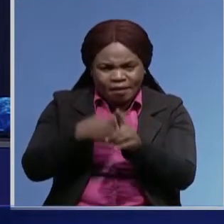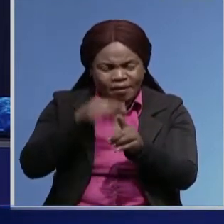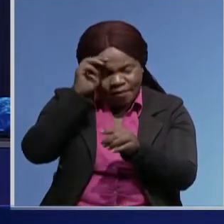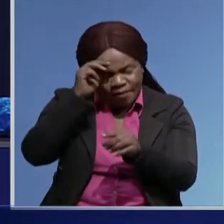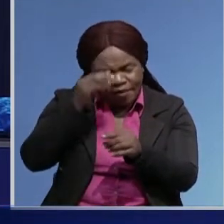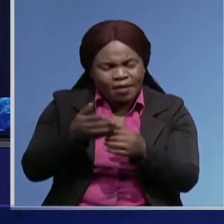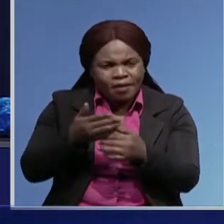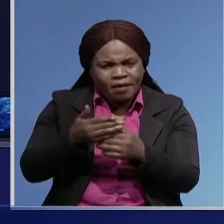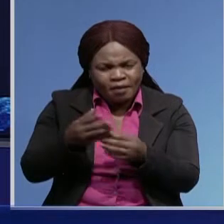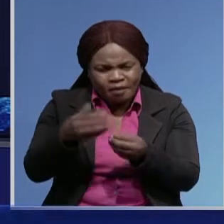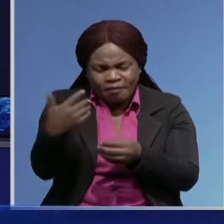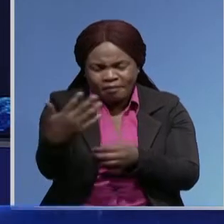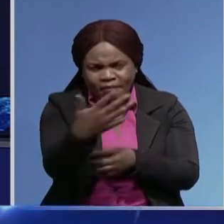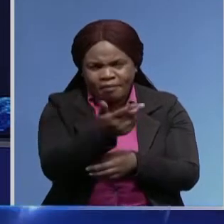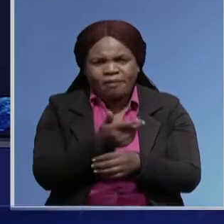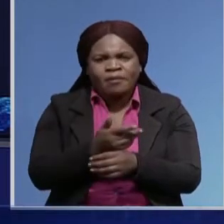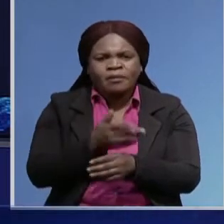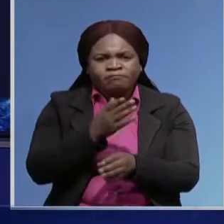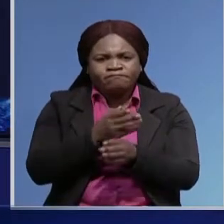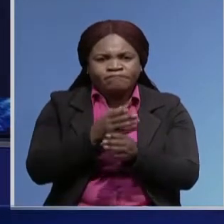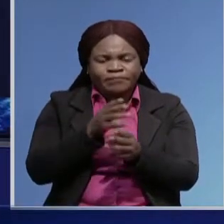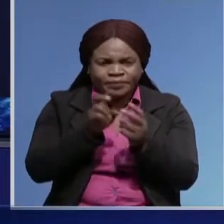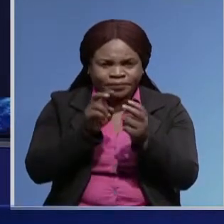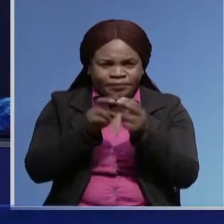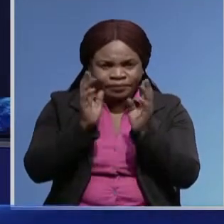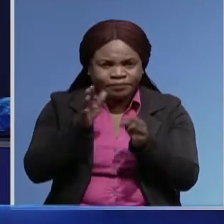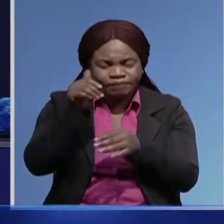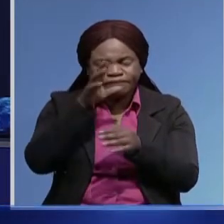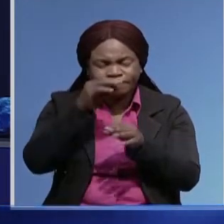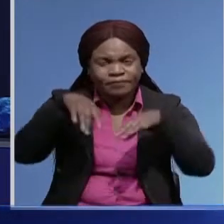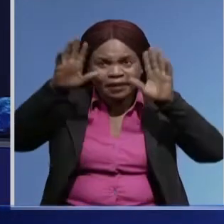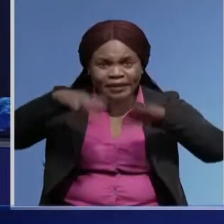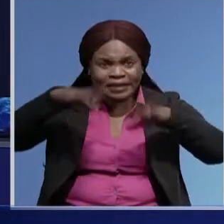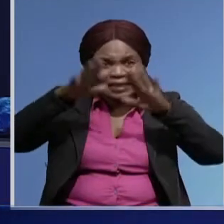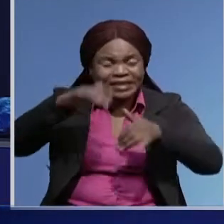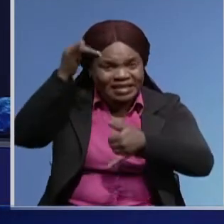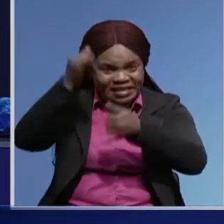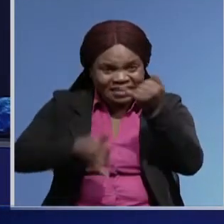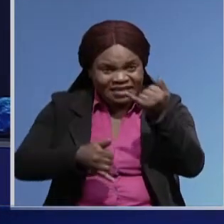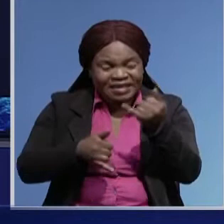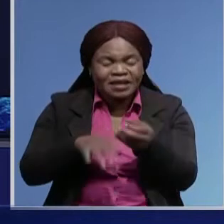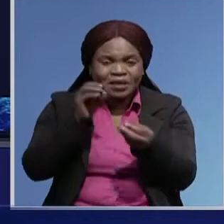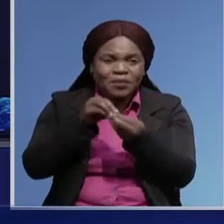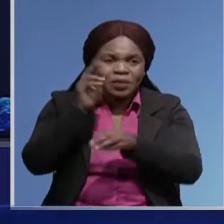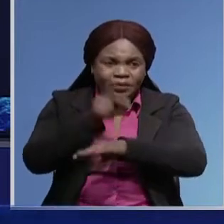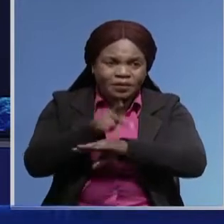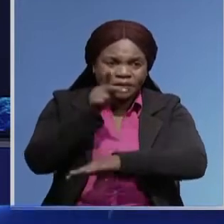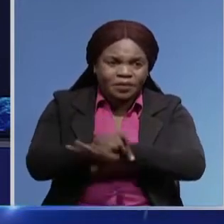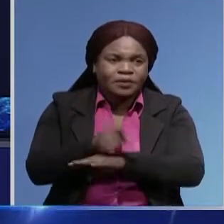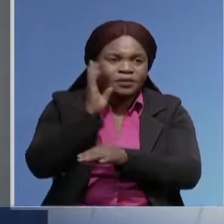disbursed to the contractors. Mr. Mfune also noted that with the rainy season coming to an end, most projects will